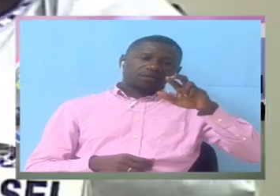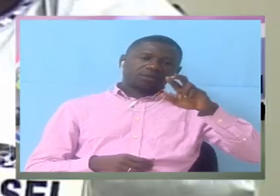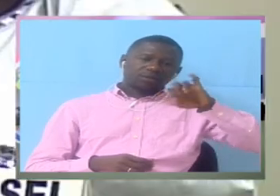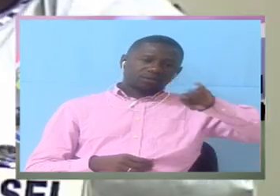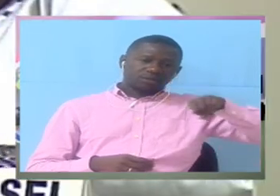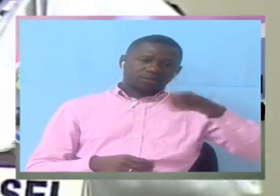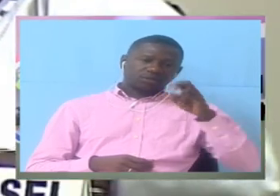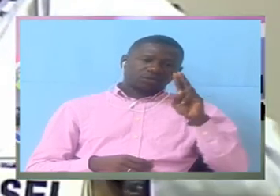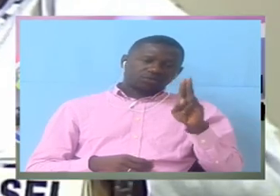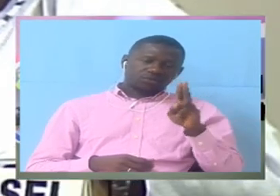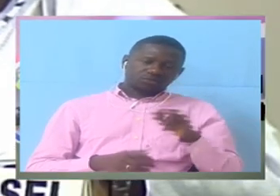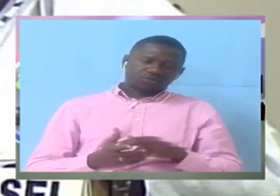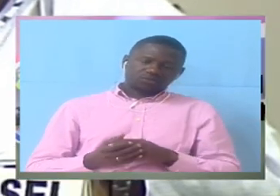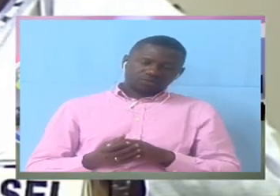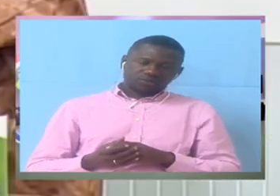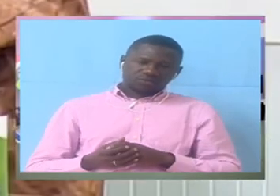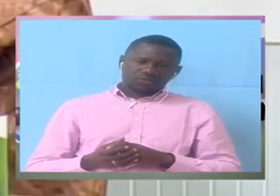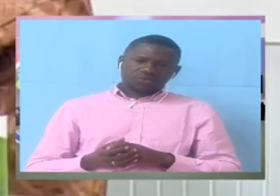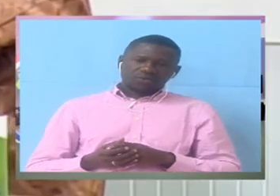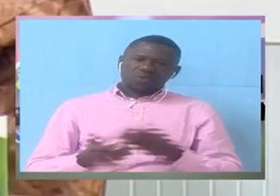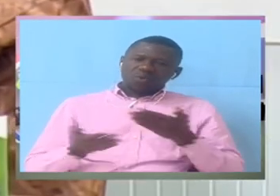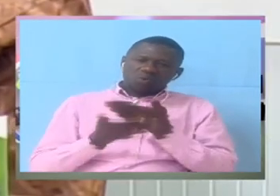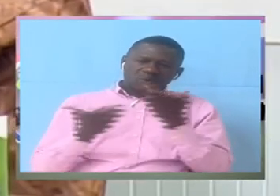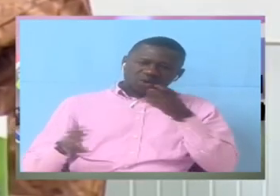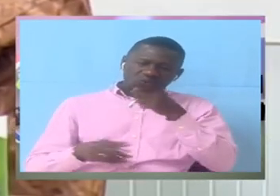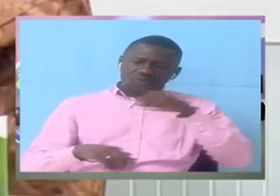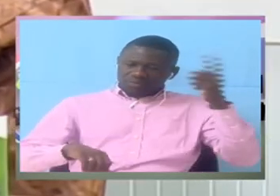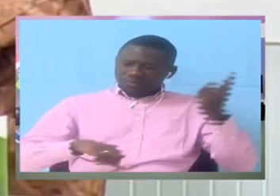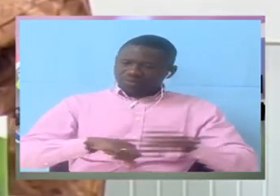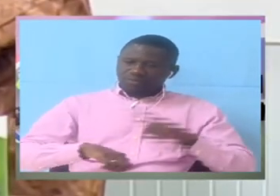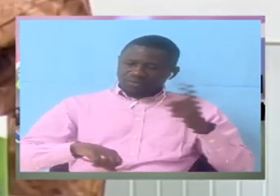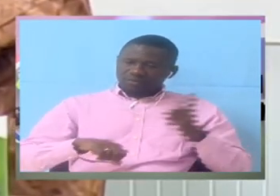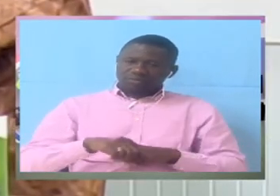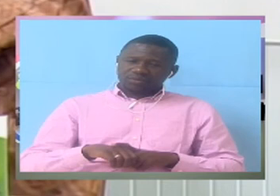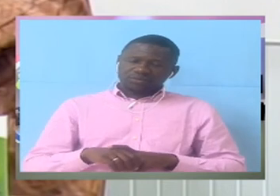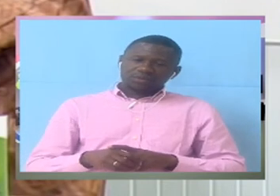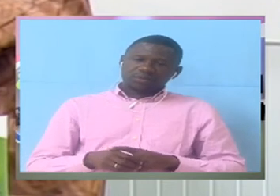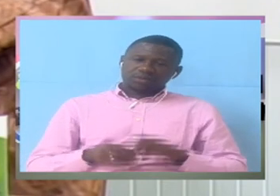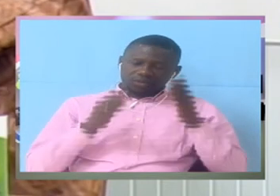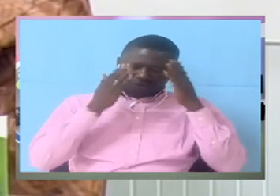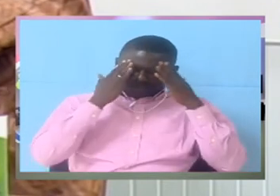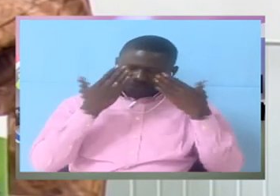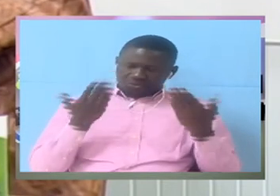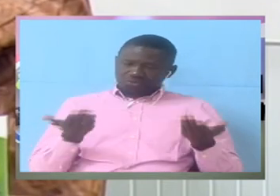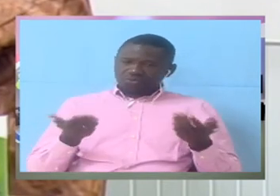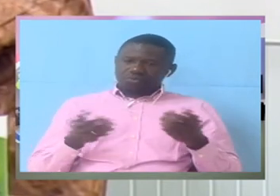Why were you beaten? I don't know the reason.